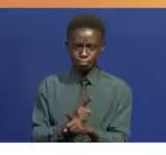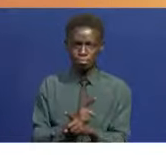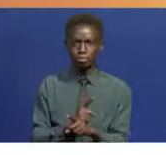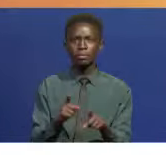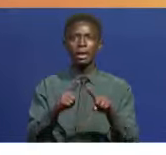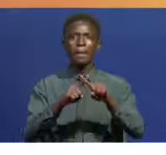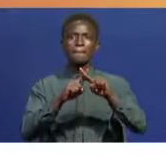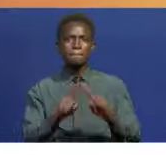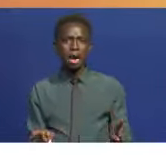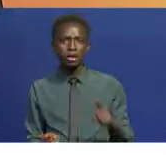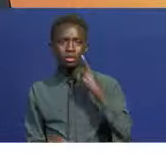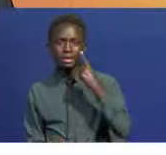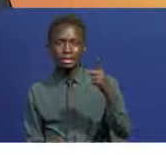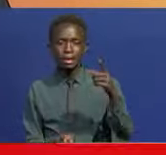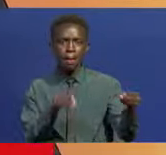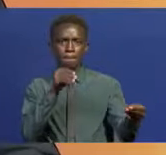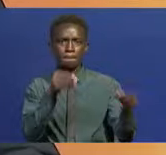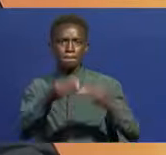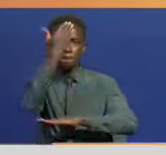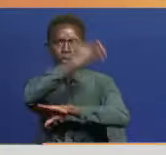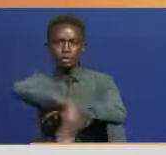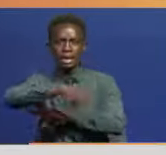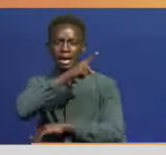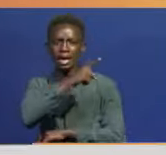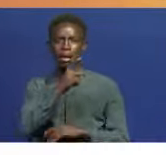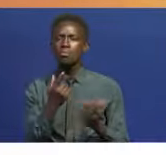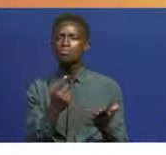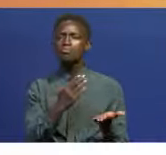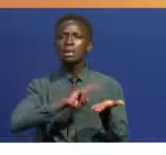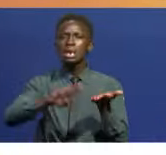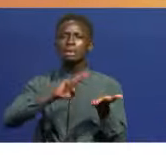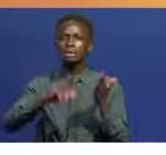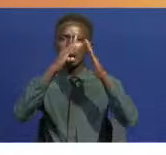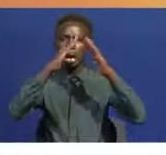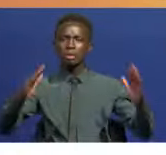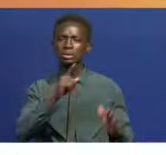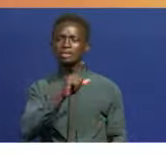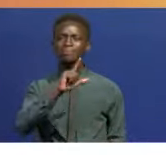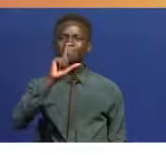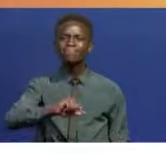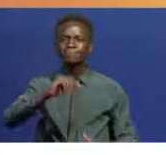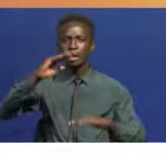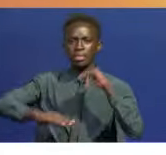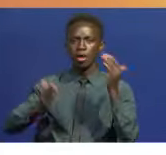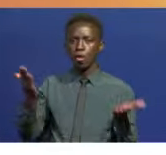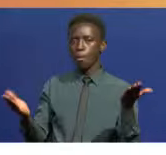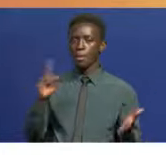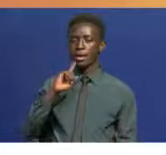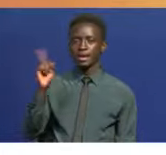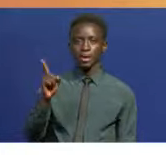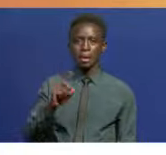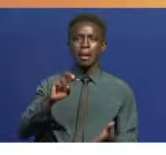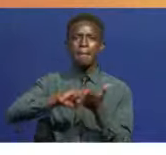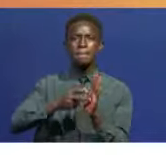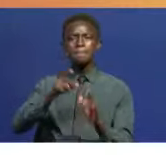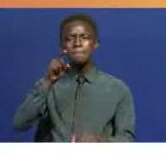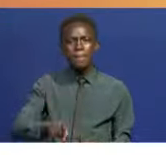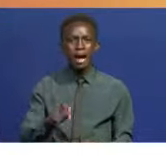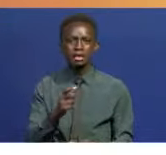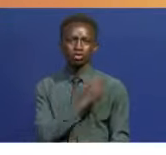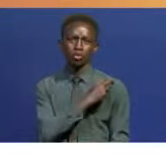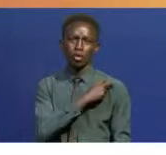rent is much lesser than Nairobi. Yeah. So again, we should have been consulted and again come up with a